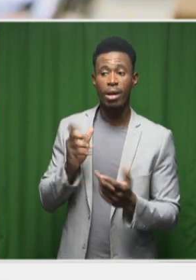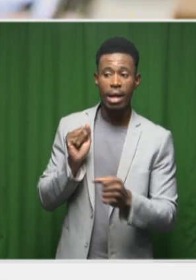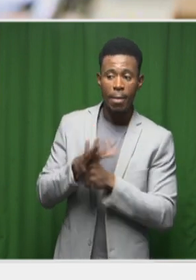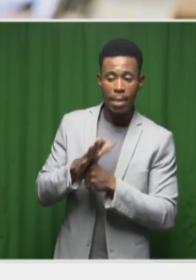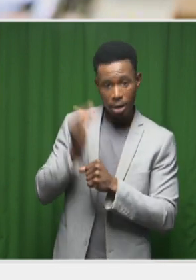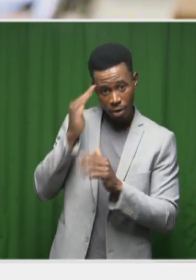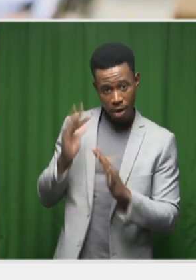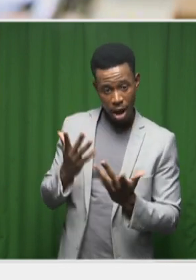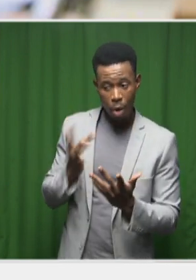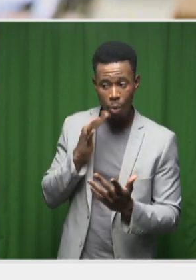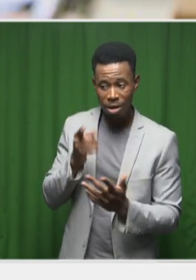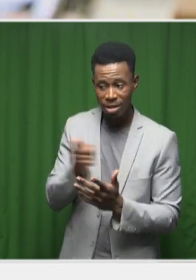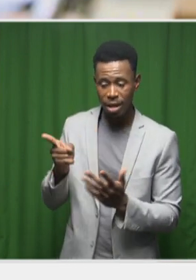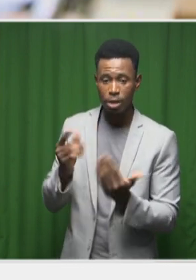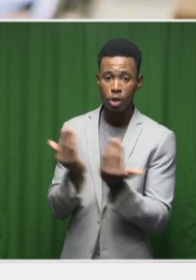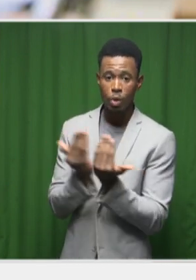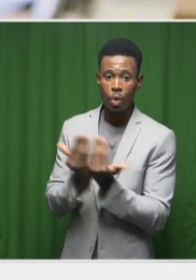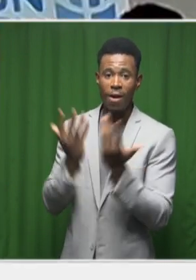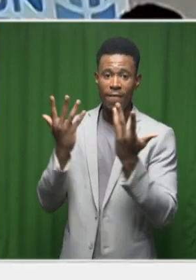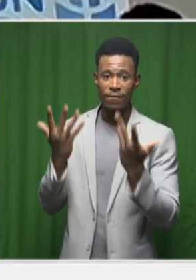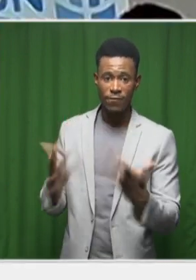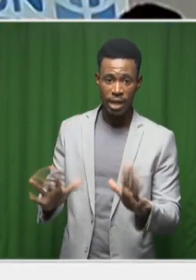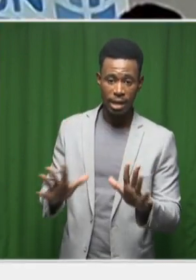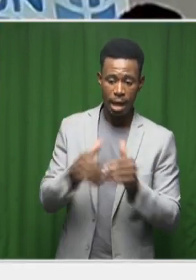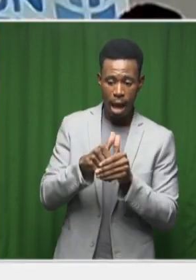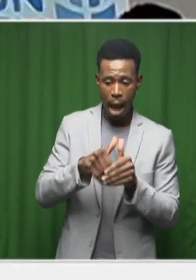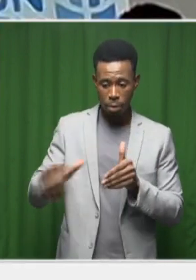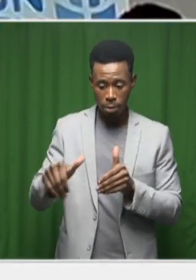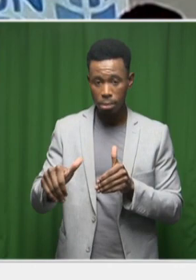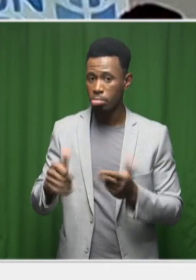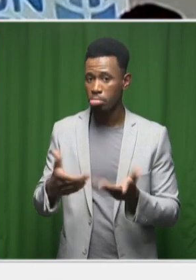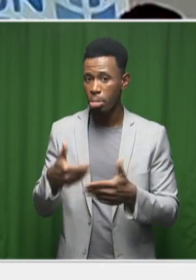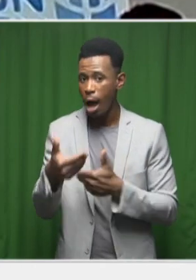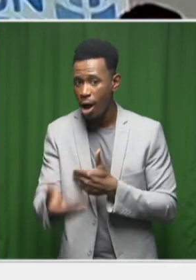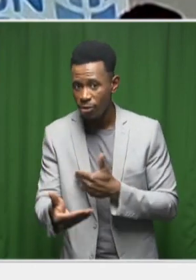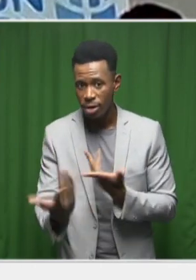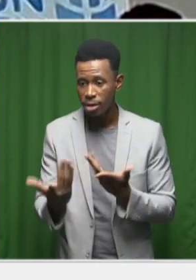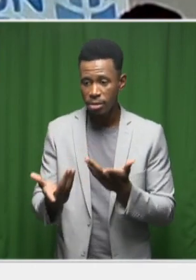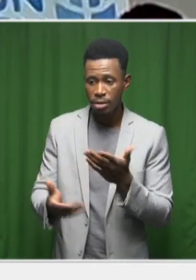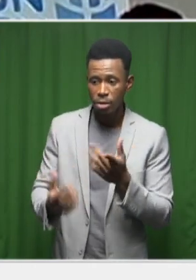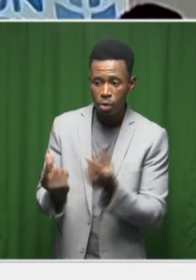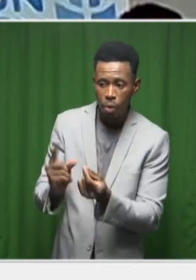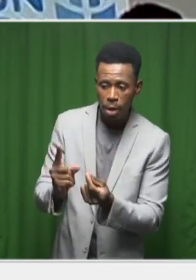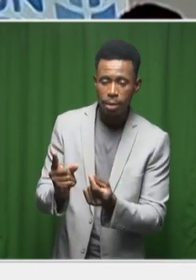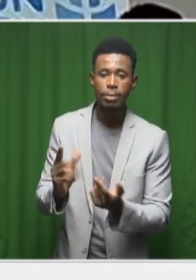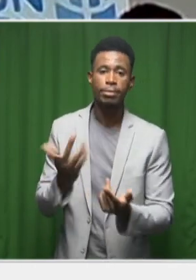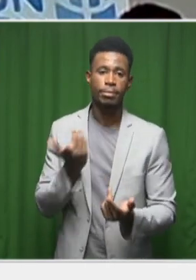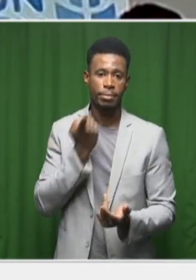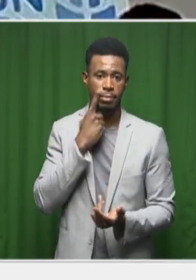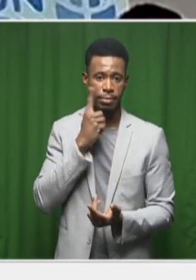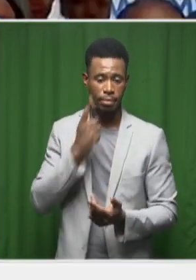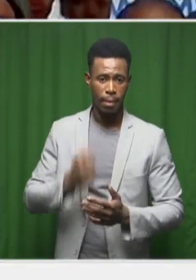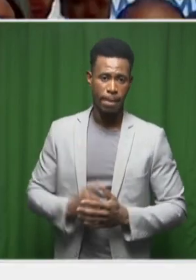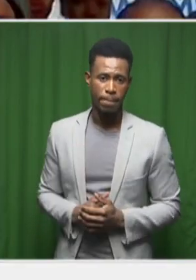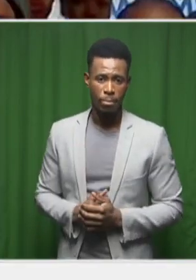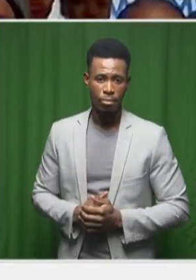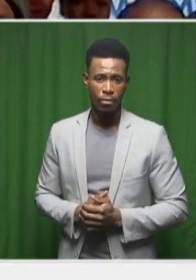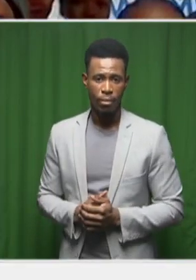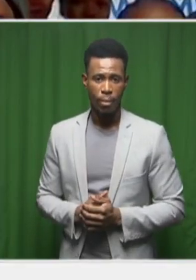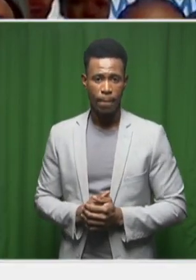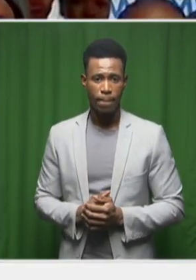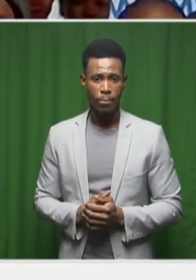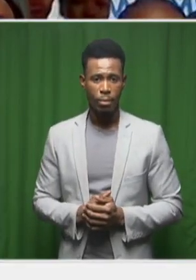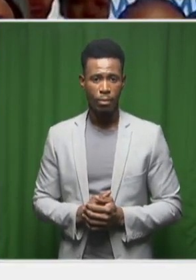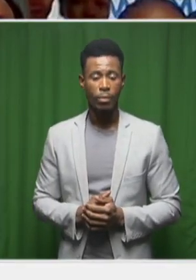either to pursue opportunities outside of the mainstream high schooling system. And how can those who wish to